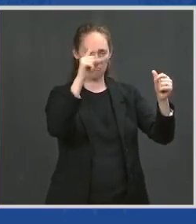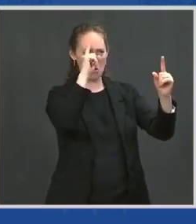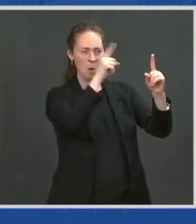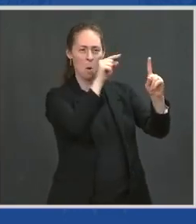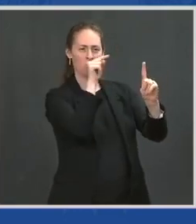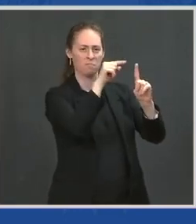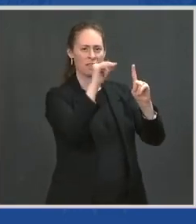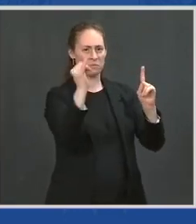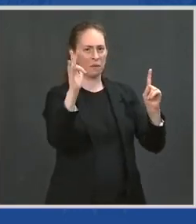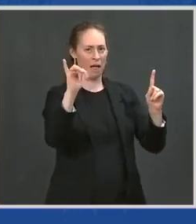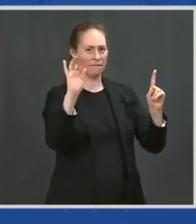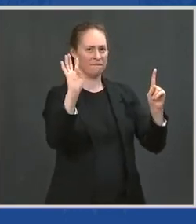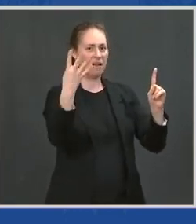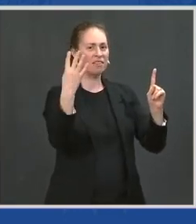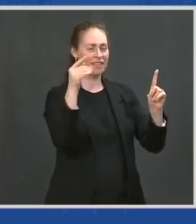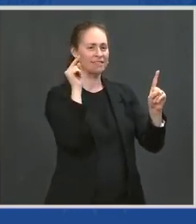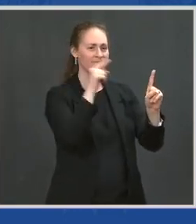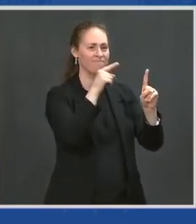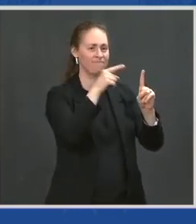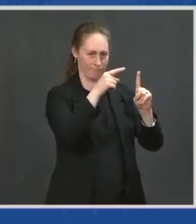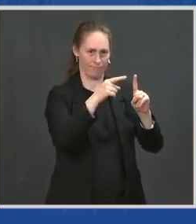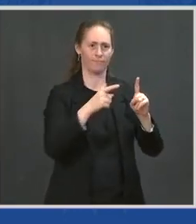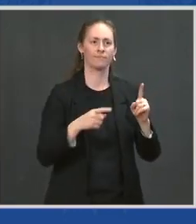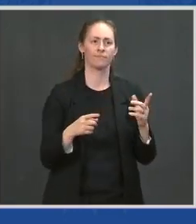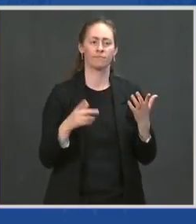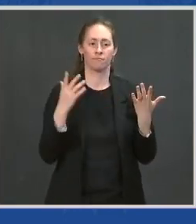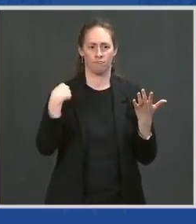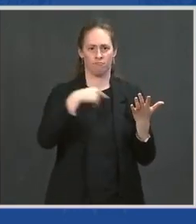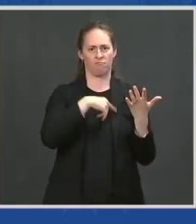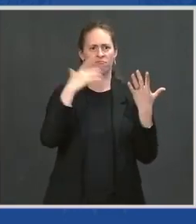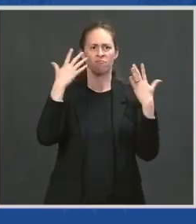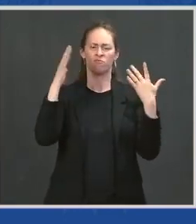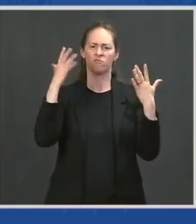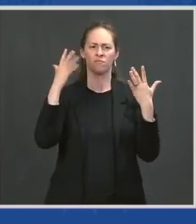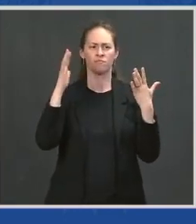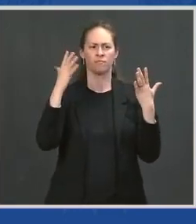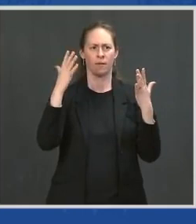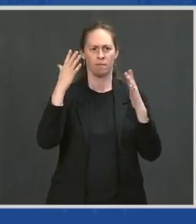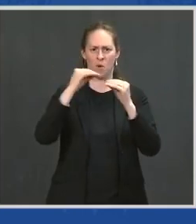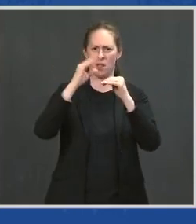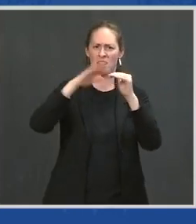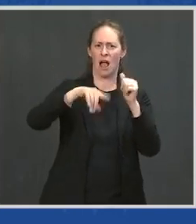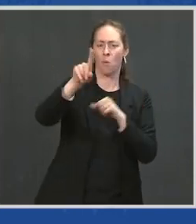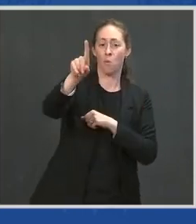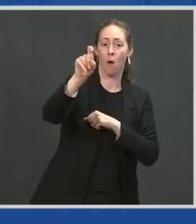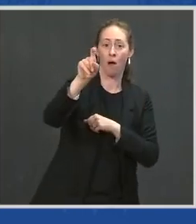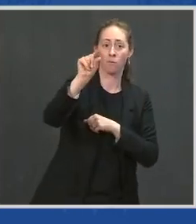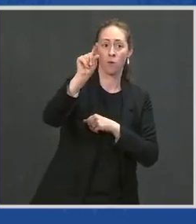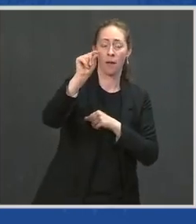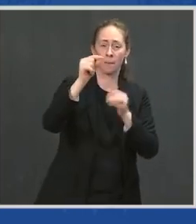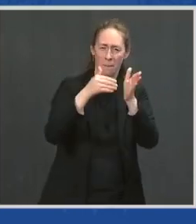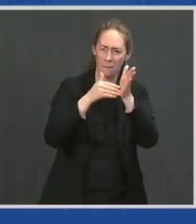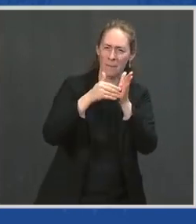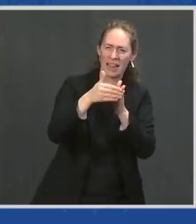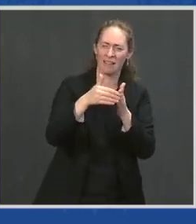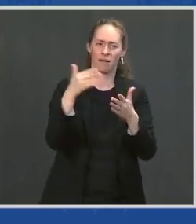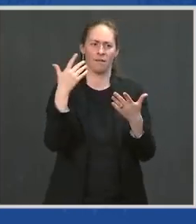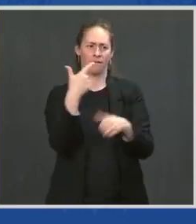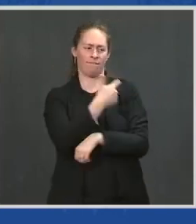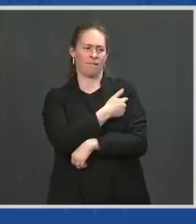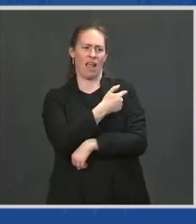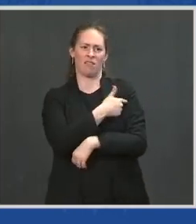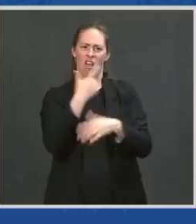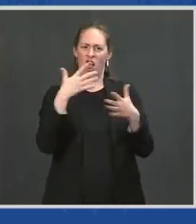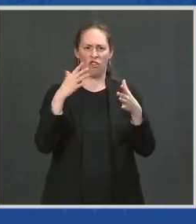more than 120 million shots have been given since I announced the July 4th proposal. More of our kids are back